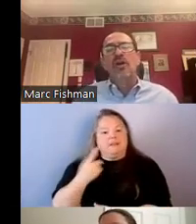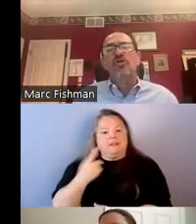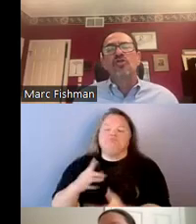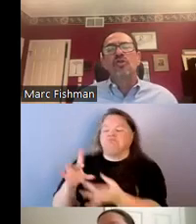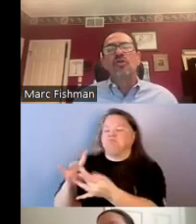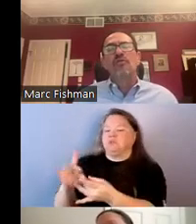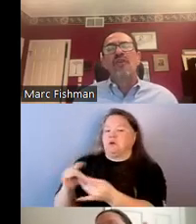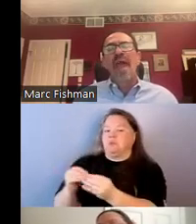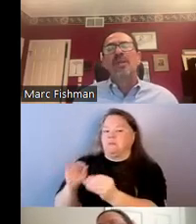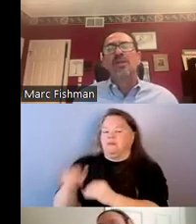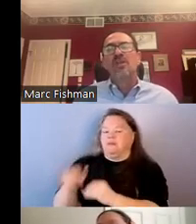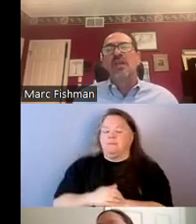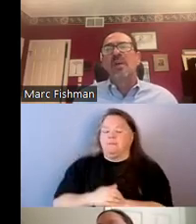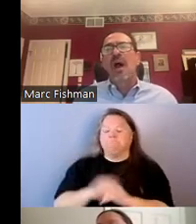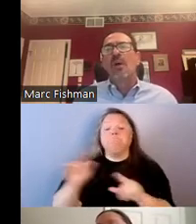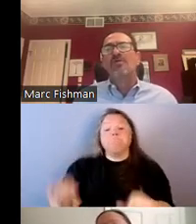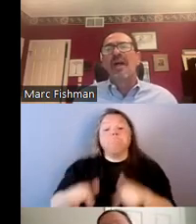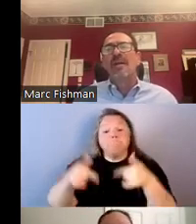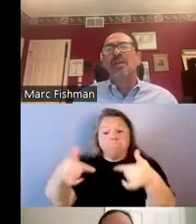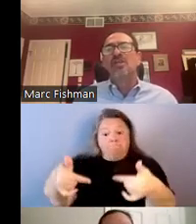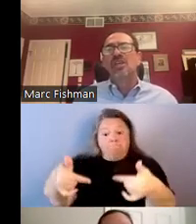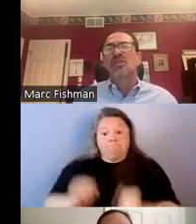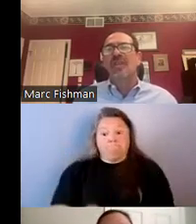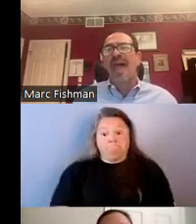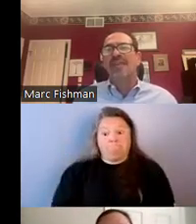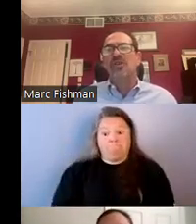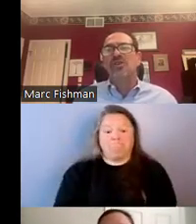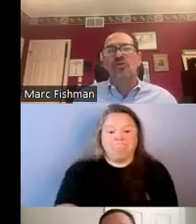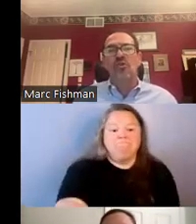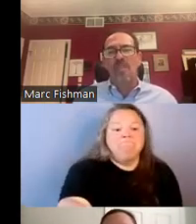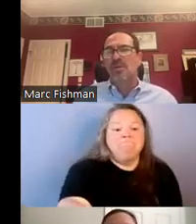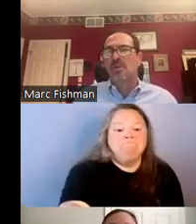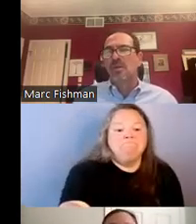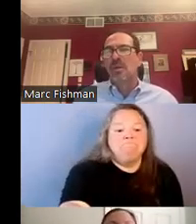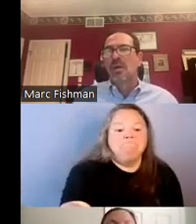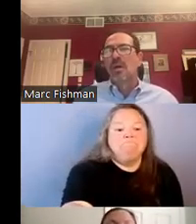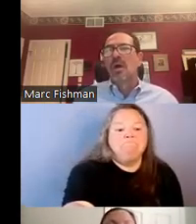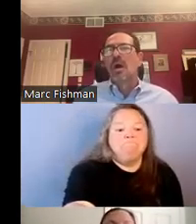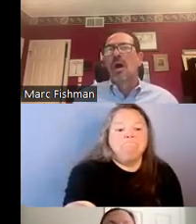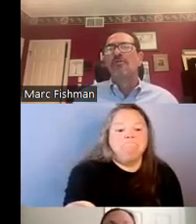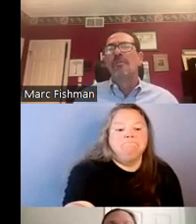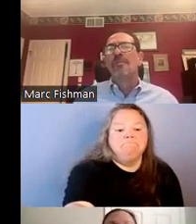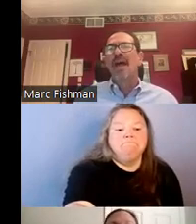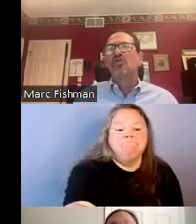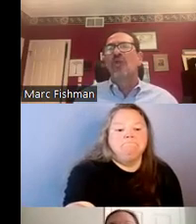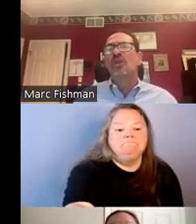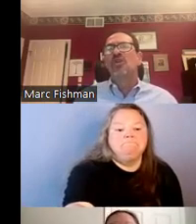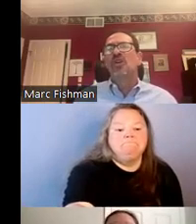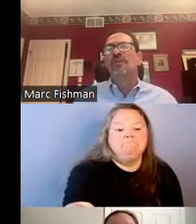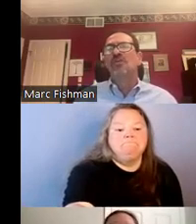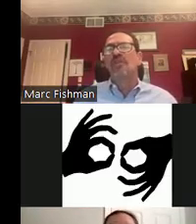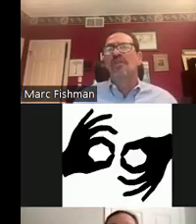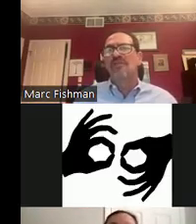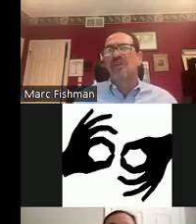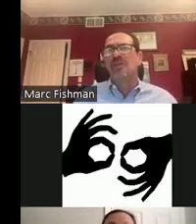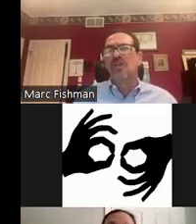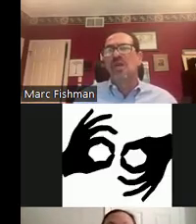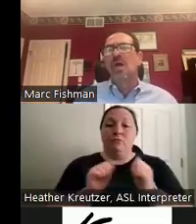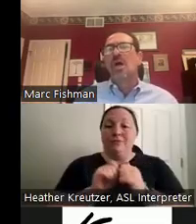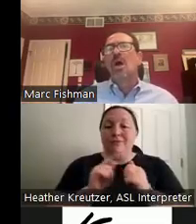we encourage families and empower families, isn't that at the detriment of the maturation